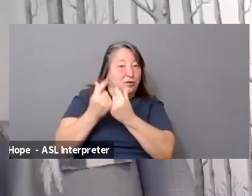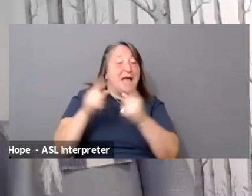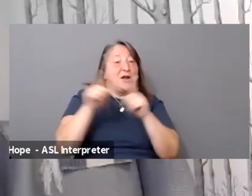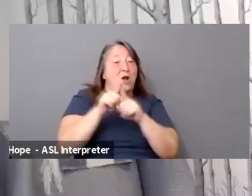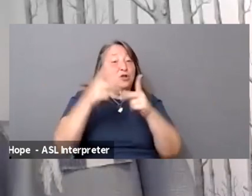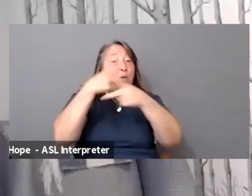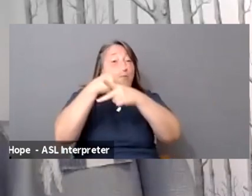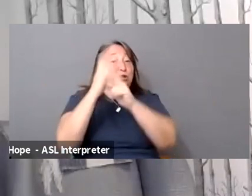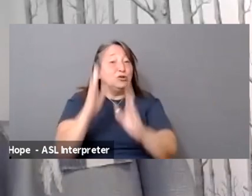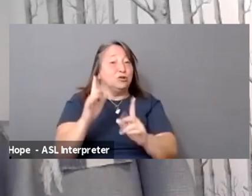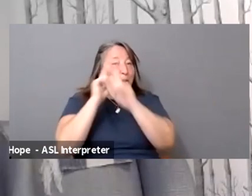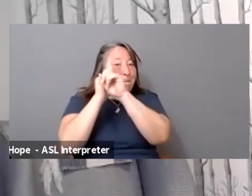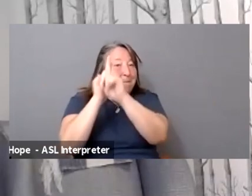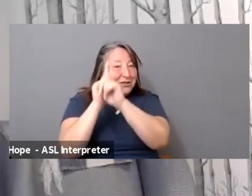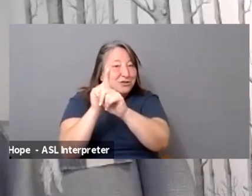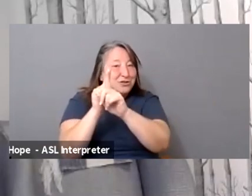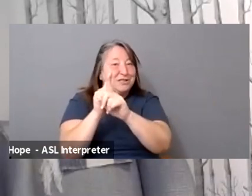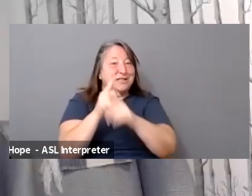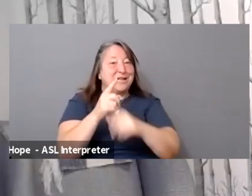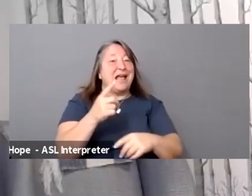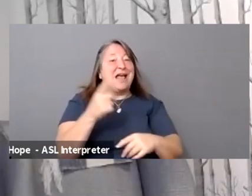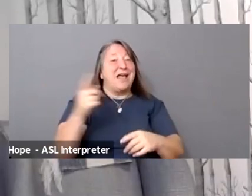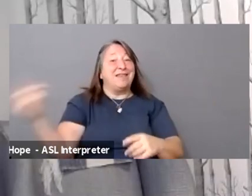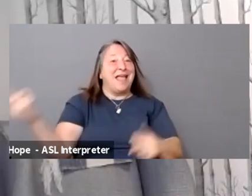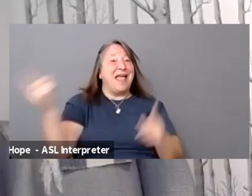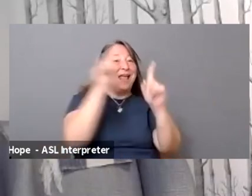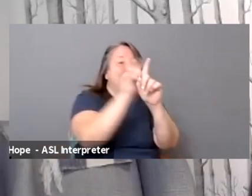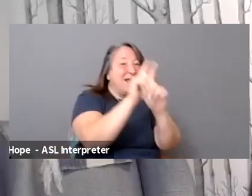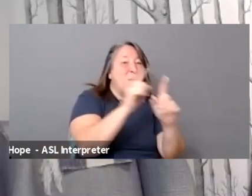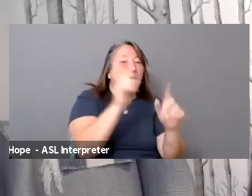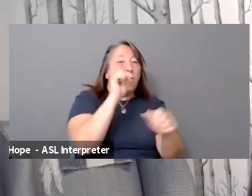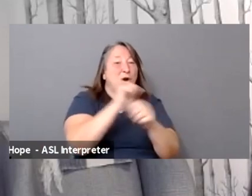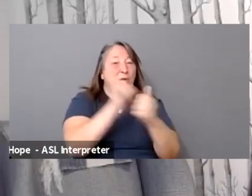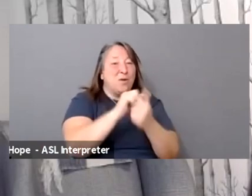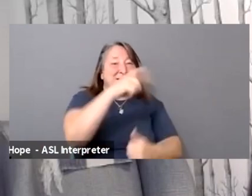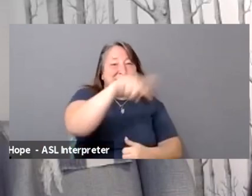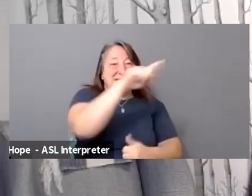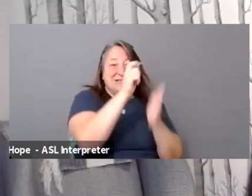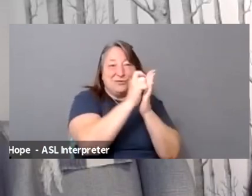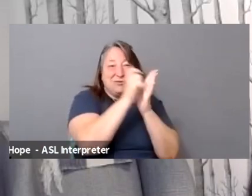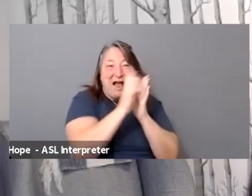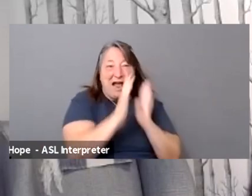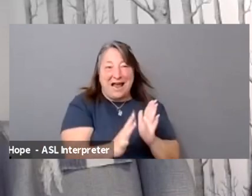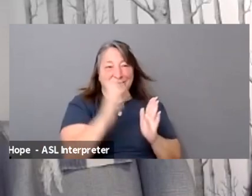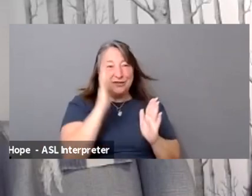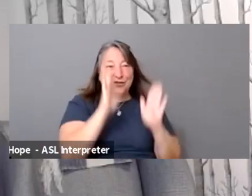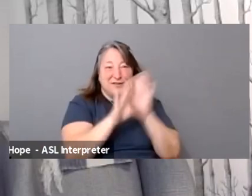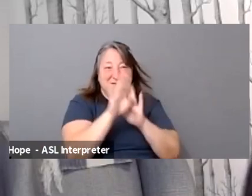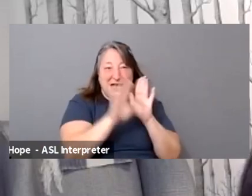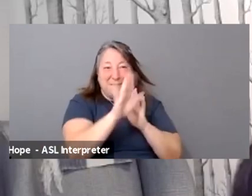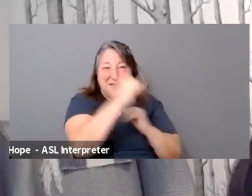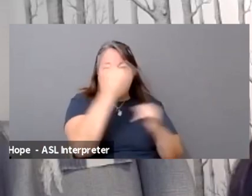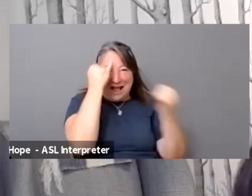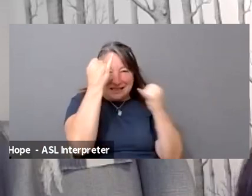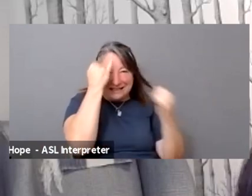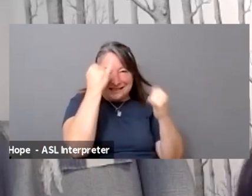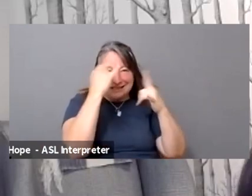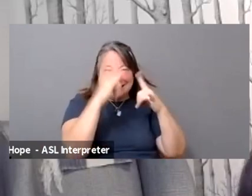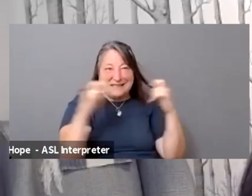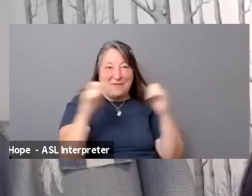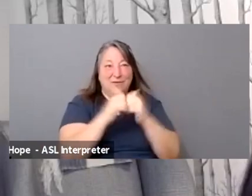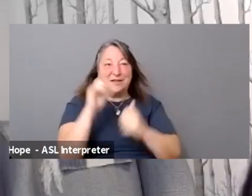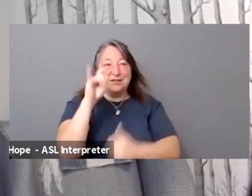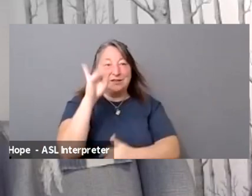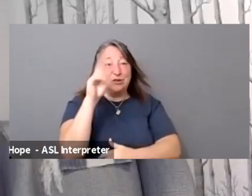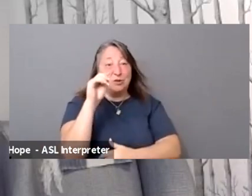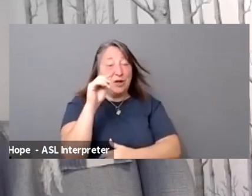mentors to work with these writers on two original ideas of theirs to develop with the studio. And it's a